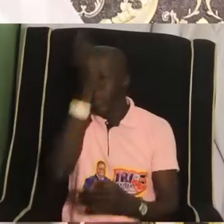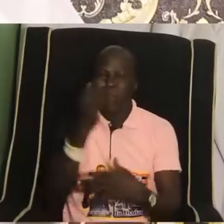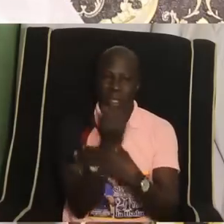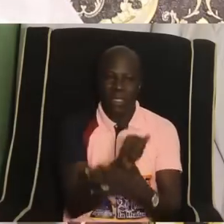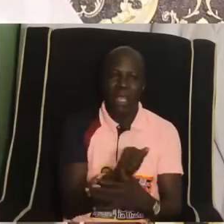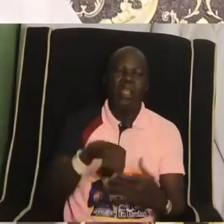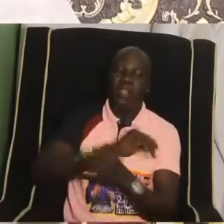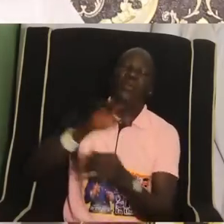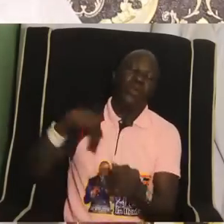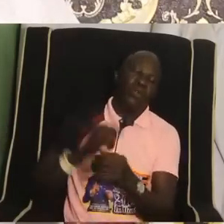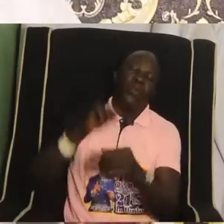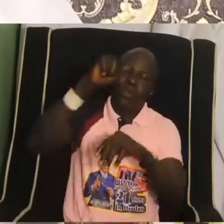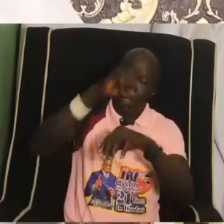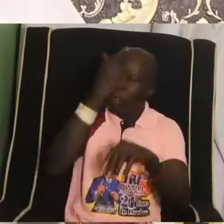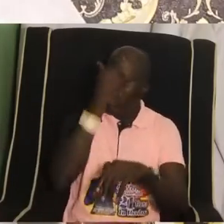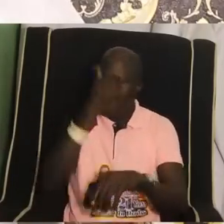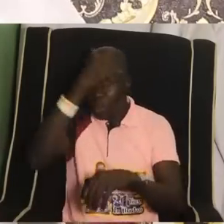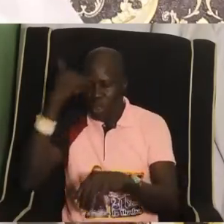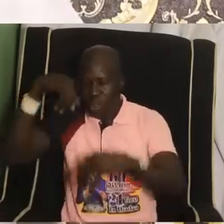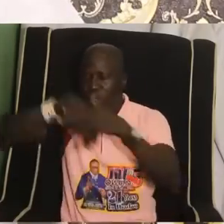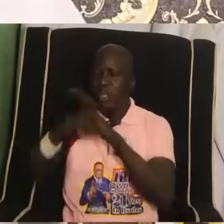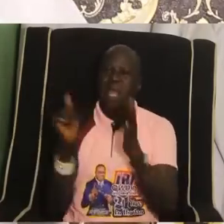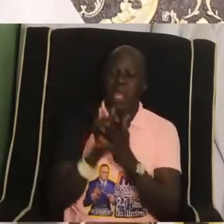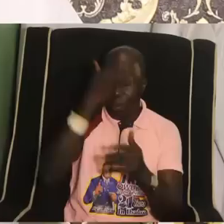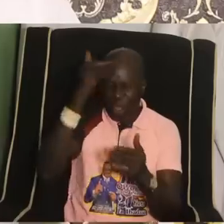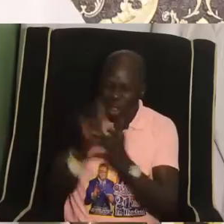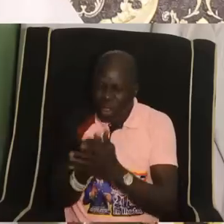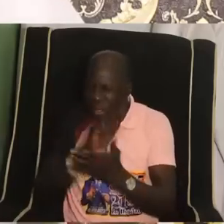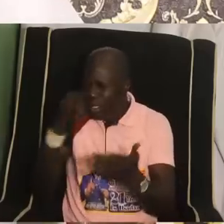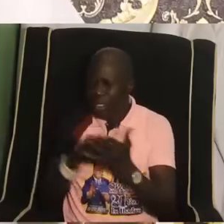will anoint you.